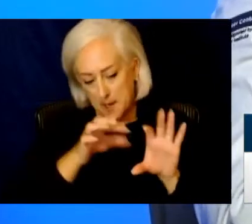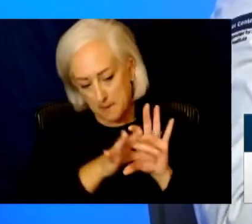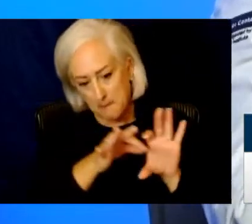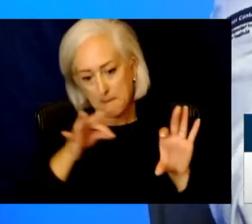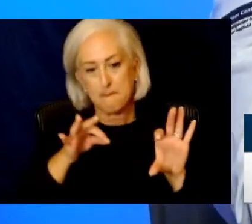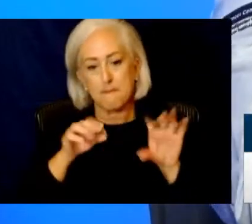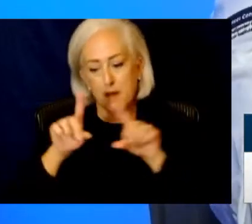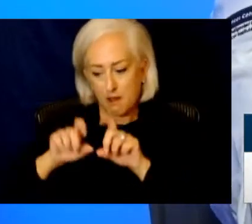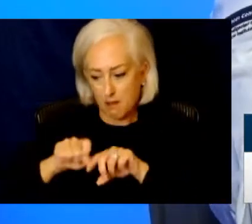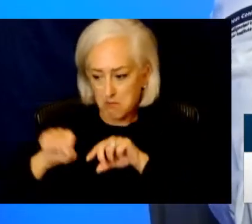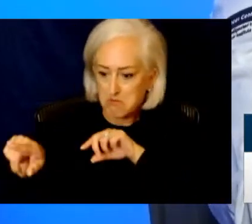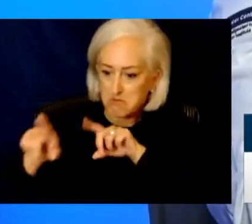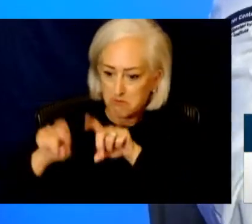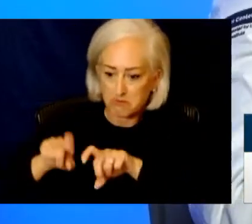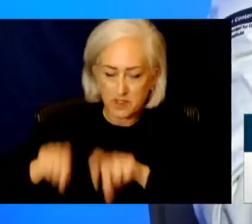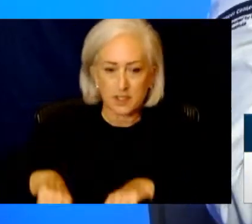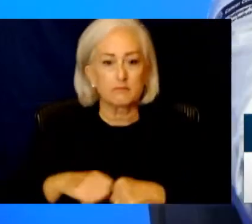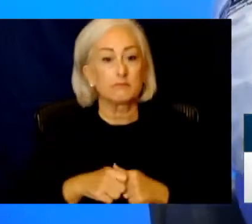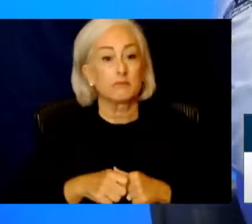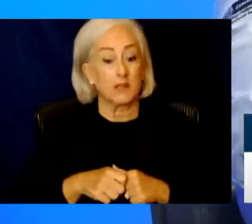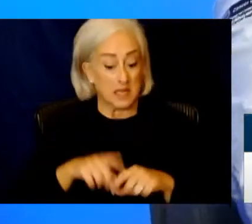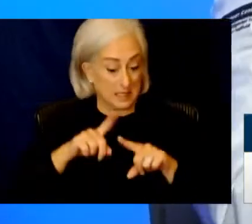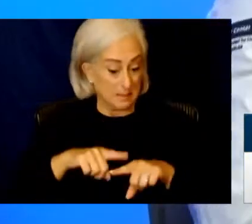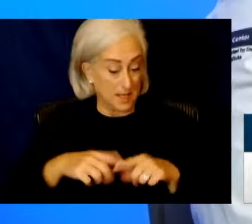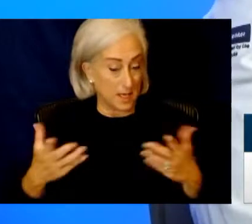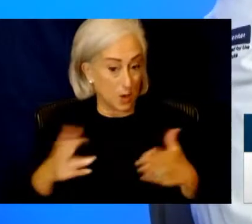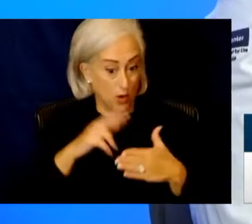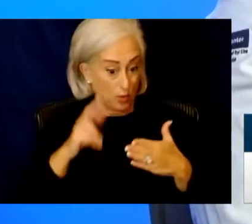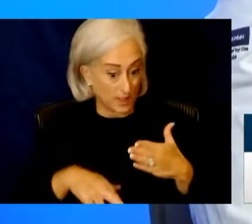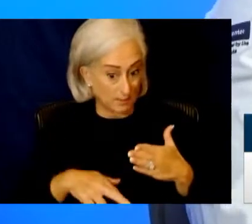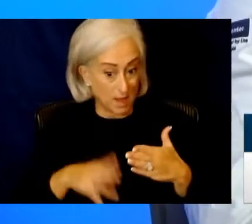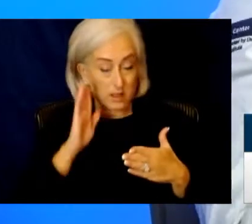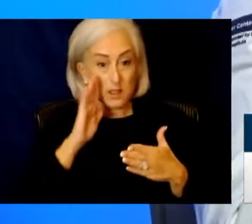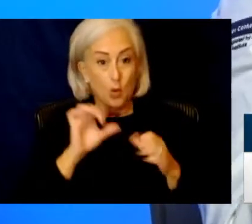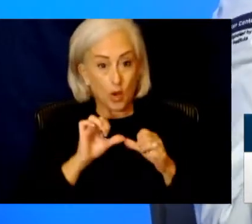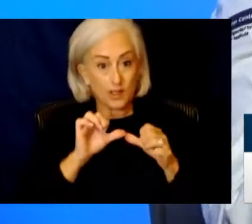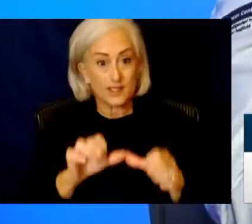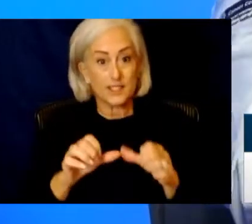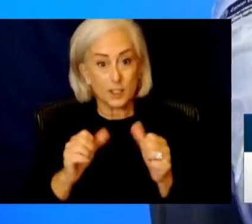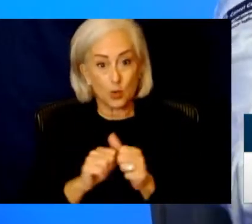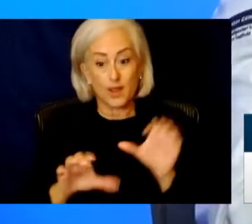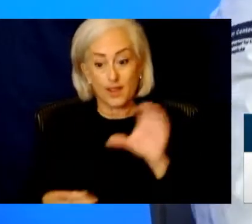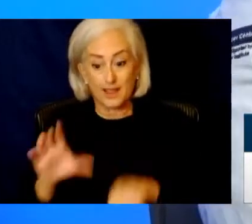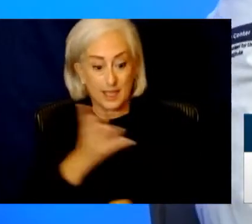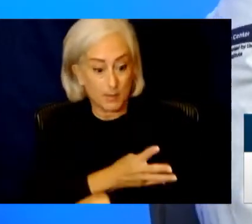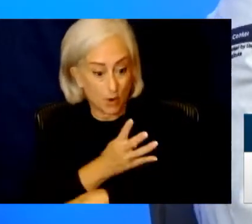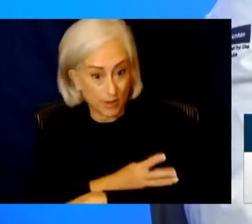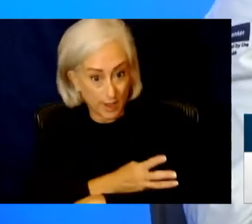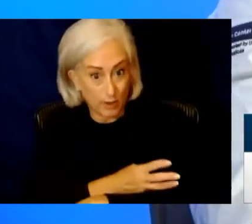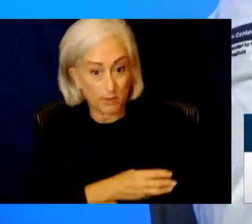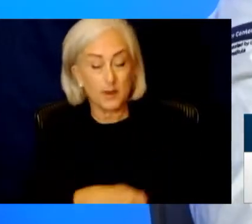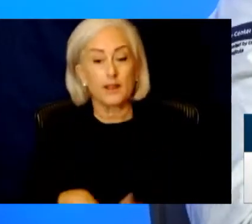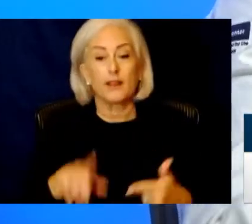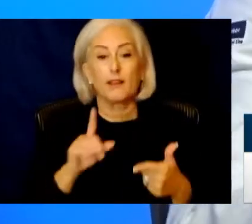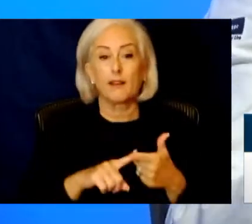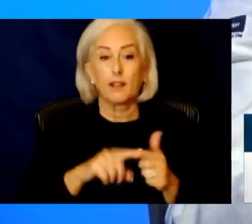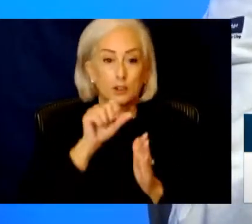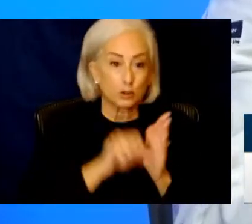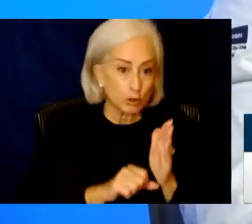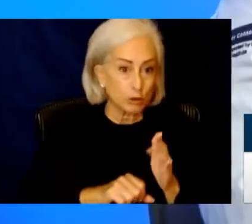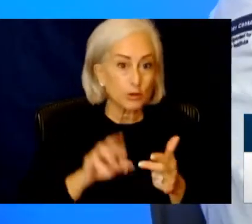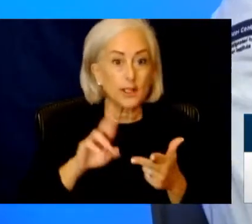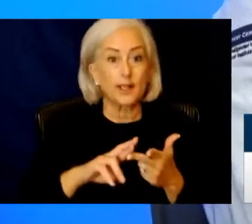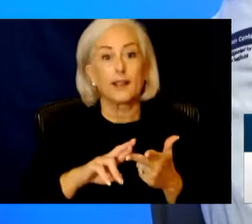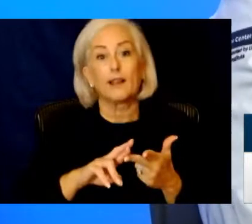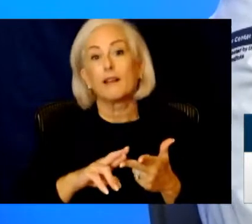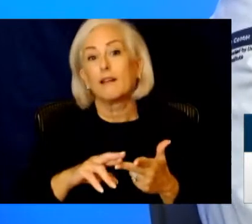either proceed with chemotherapy and radiation or eventually get to surgery. So what they found after closely monitoring these patients when they received 6